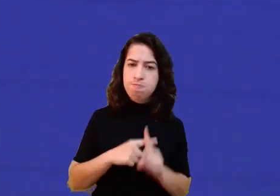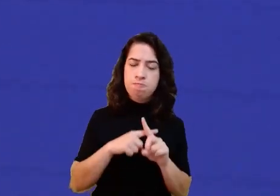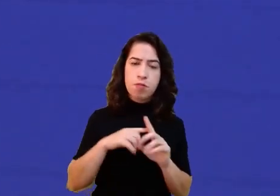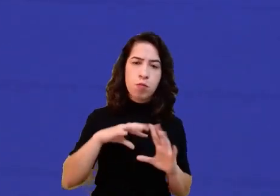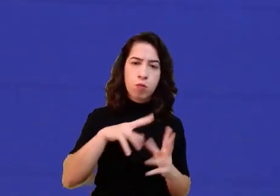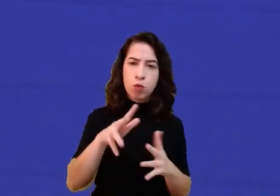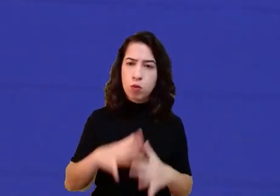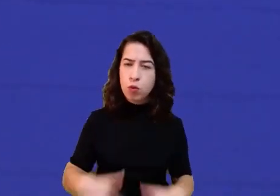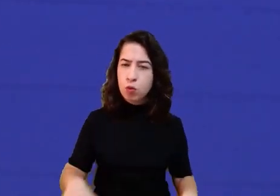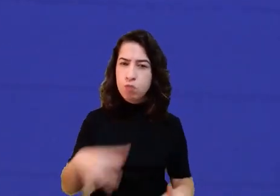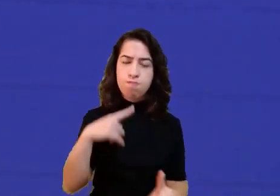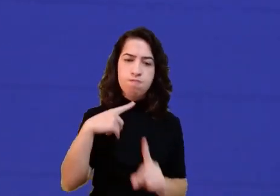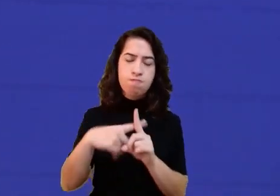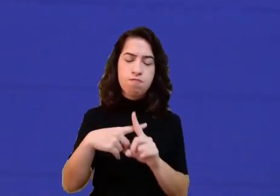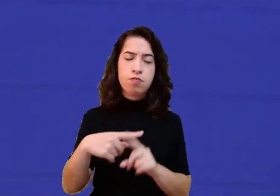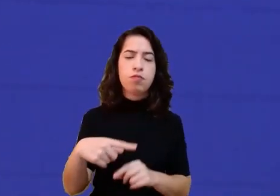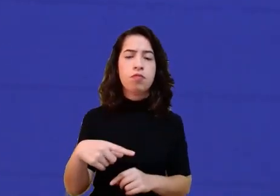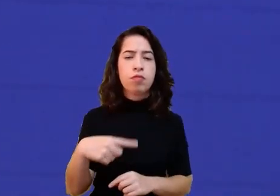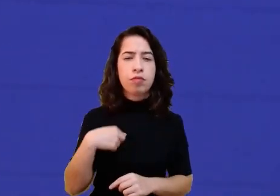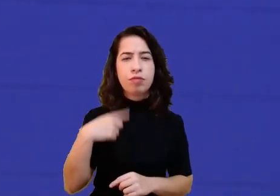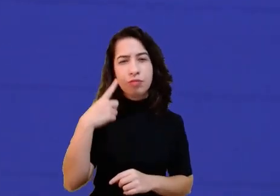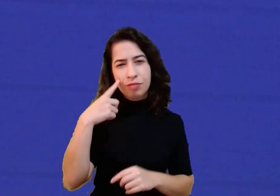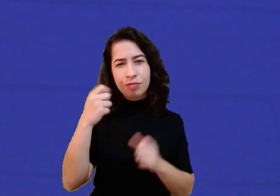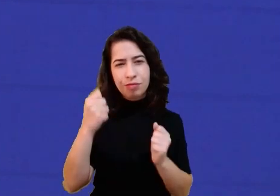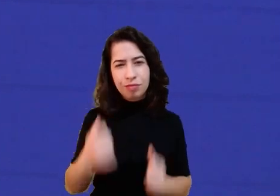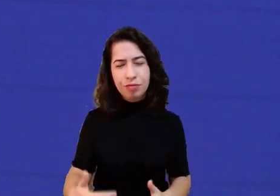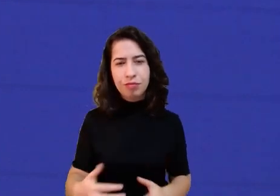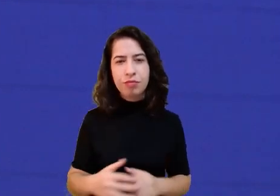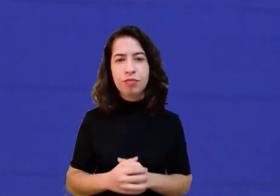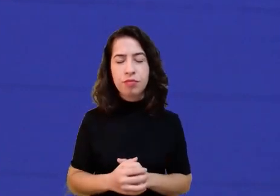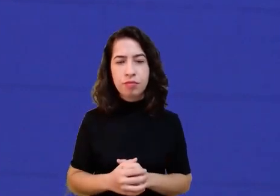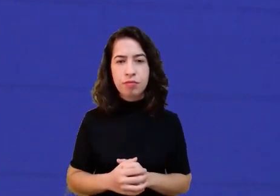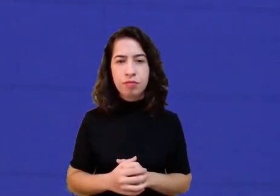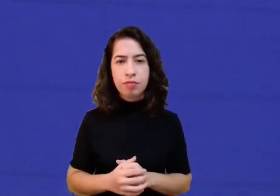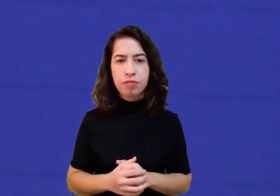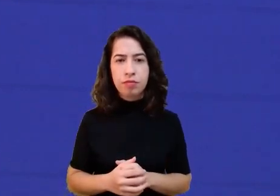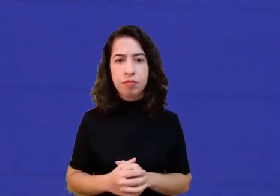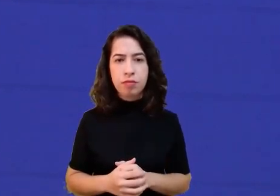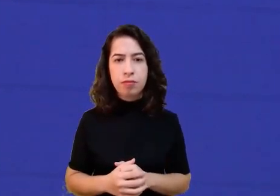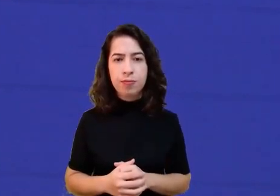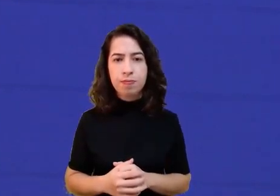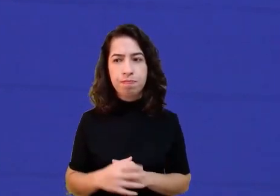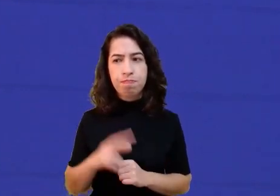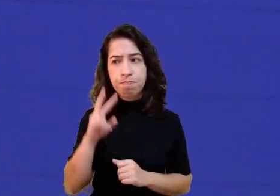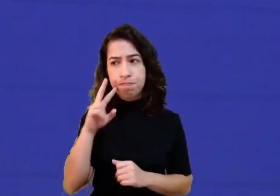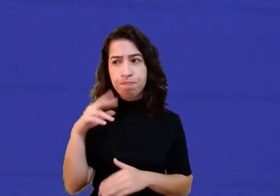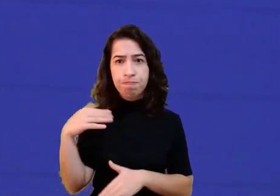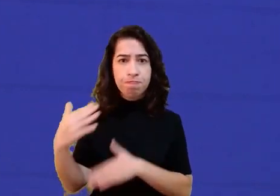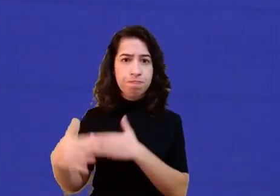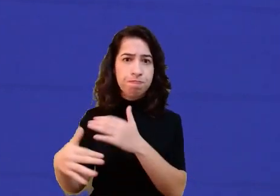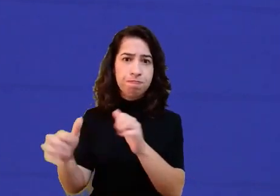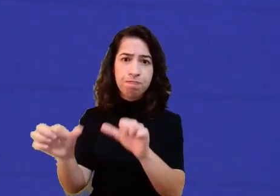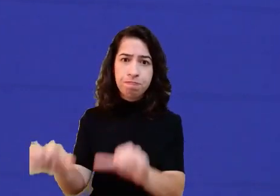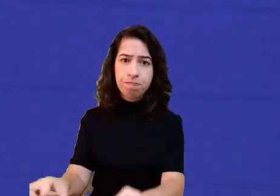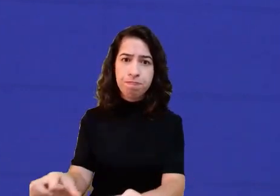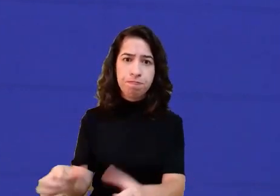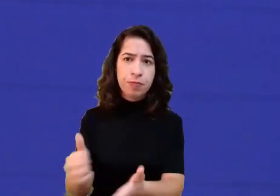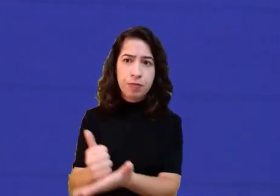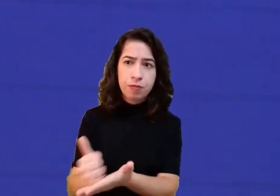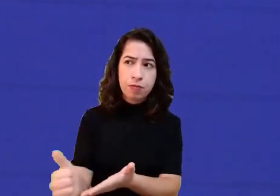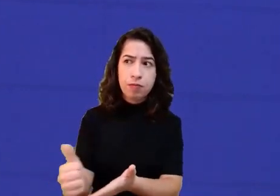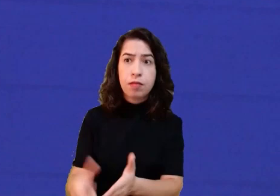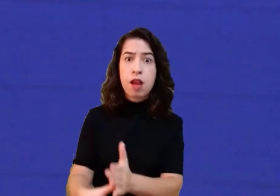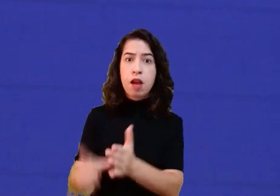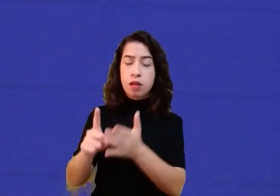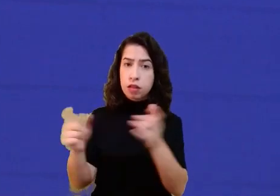a planet, which is an island. And we are heading at an irreversible situation. So there's